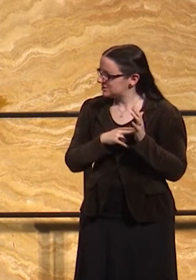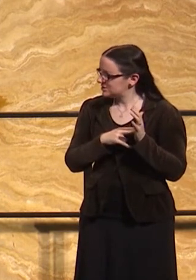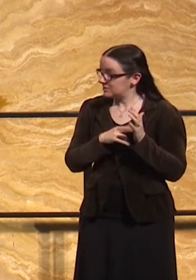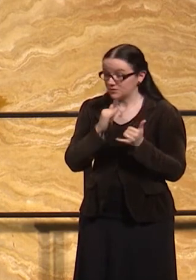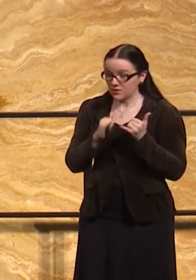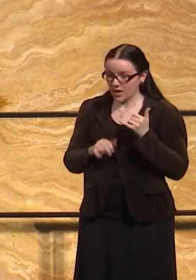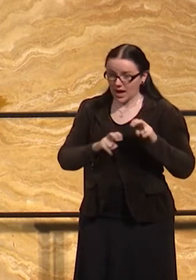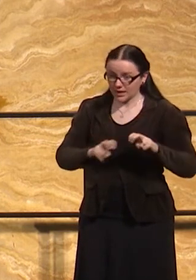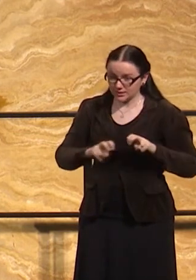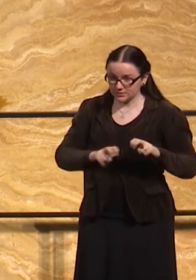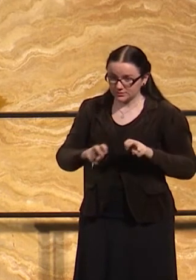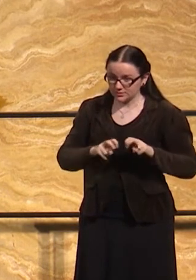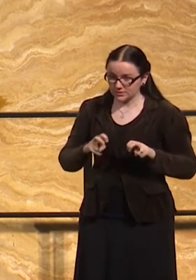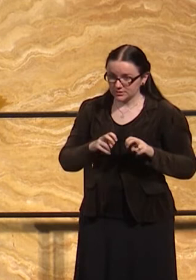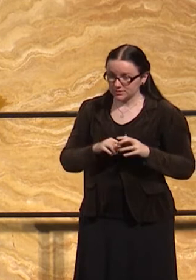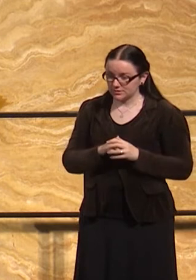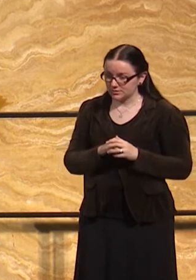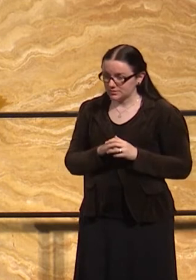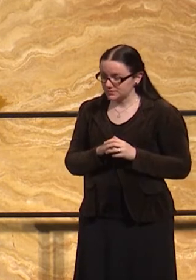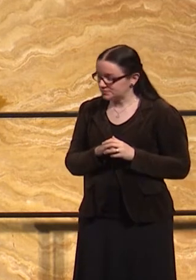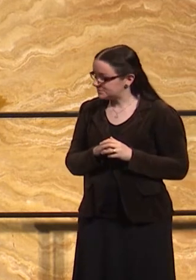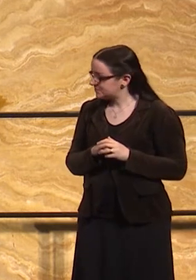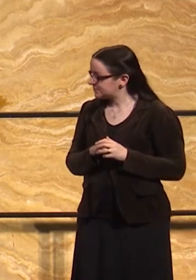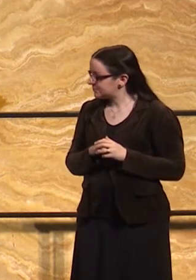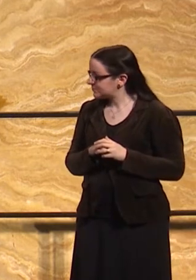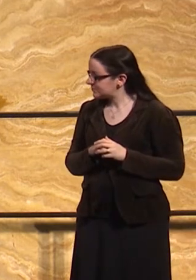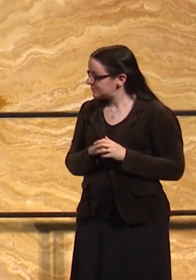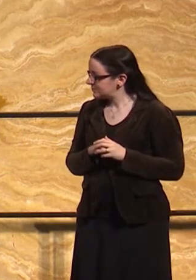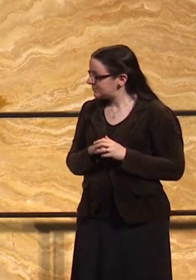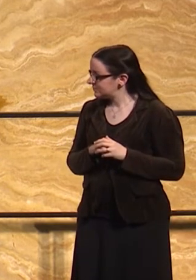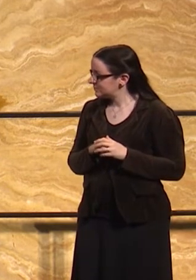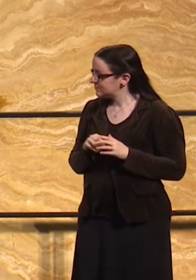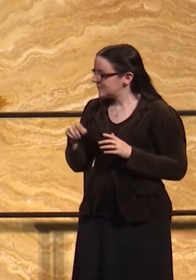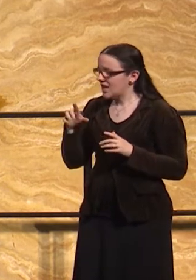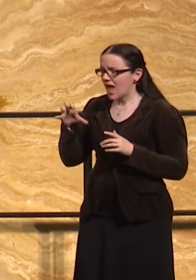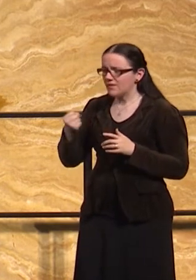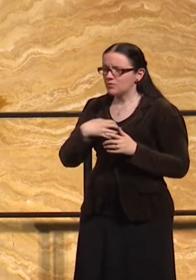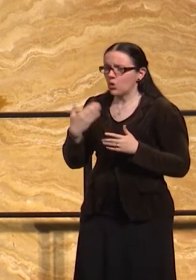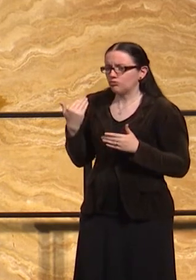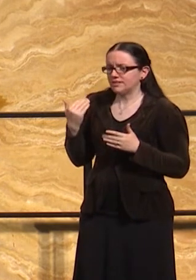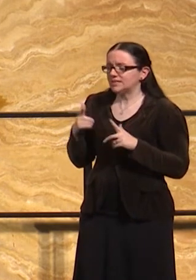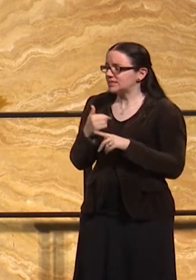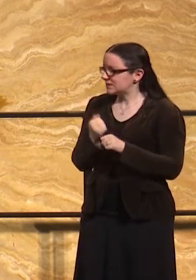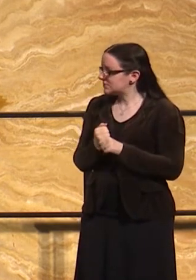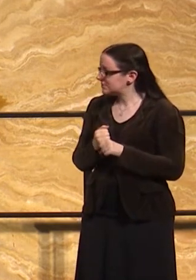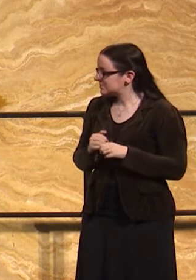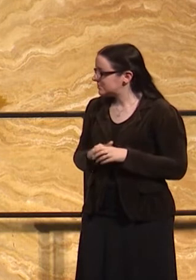active in Africa in particular. Can you think of more recent examples? But then,